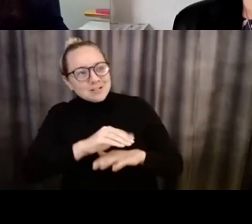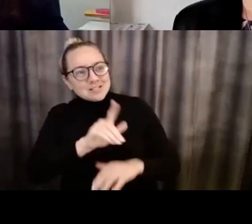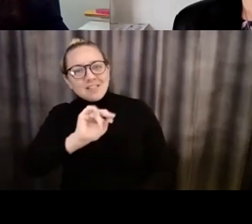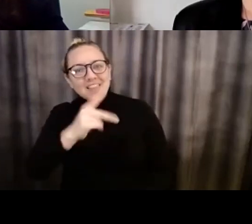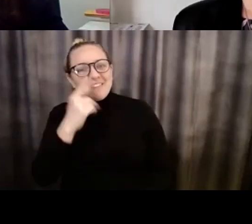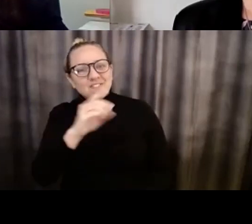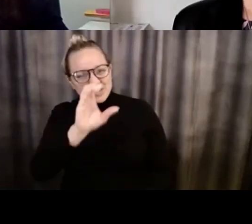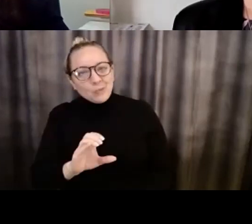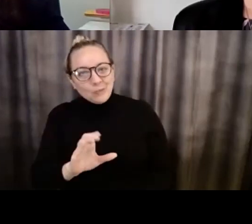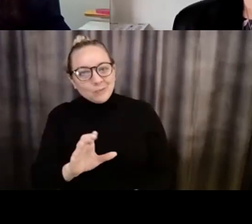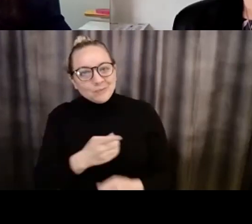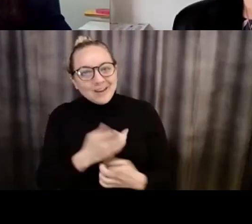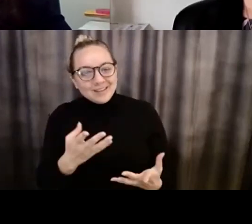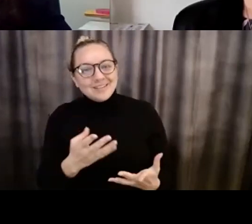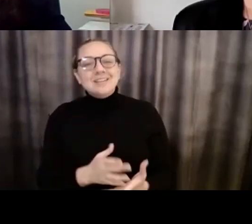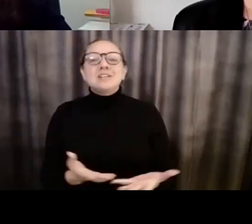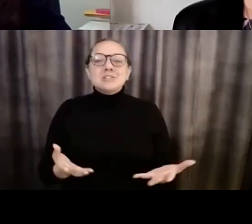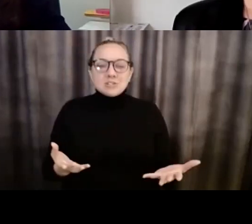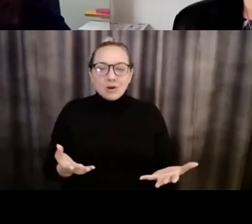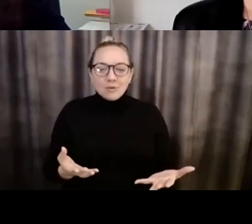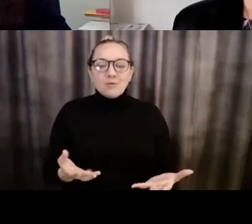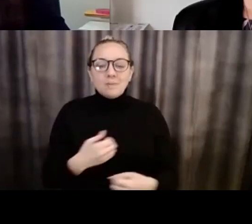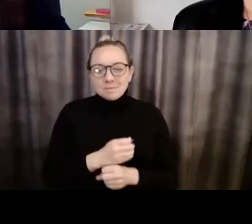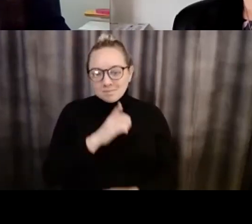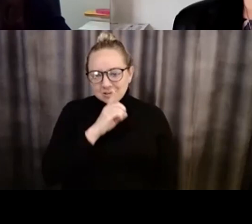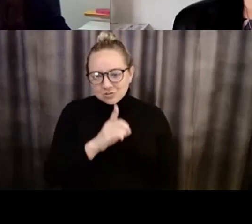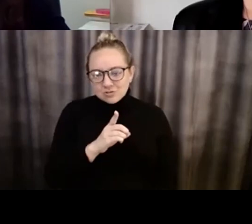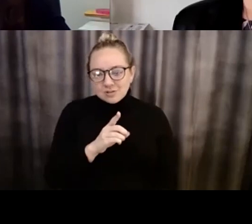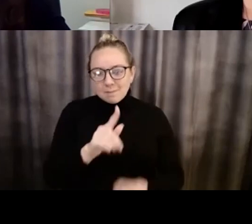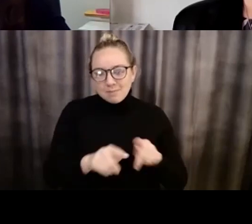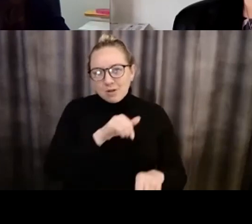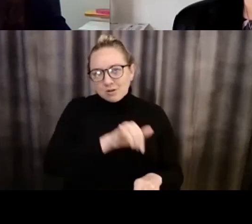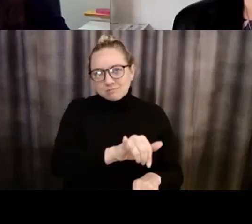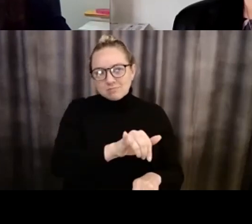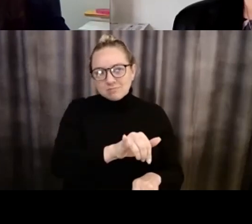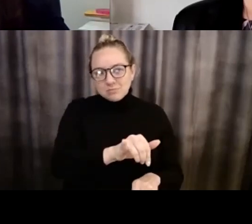So you already experienced working from home, so don't forget that there are people still working from home.